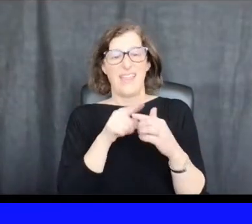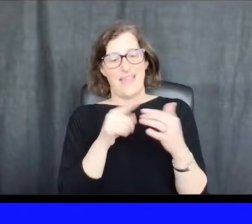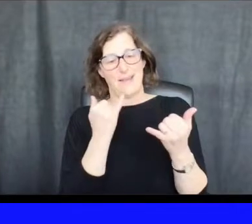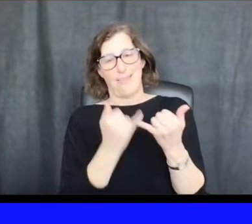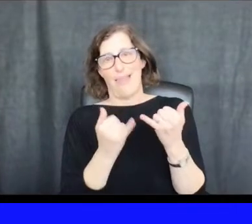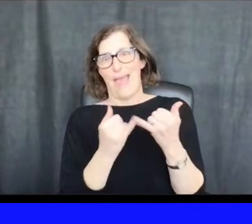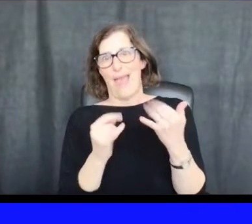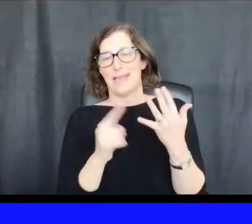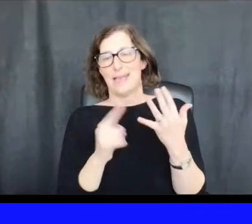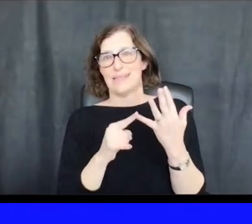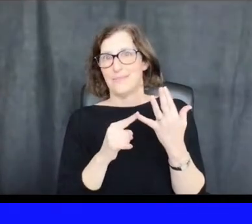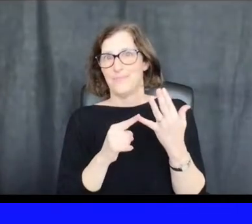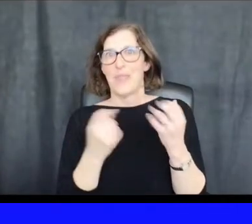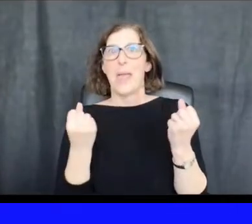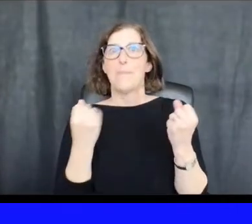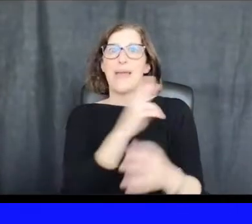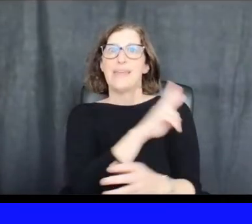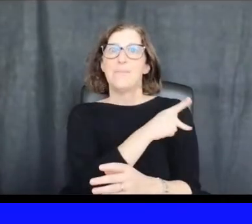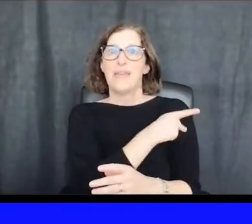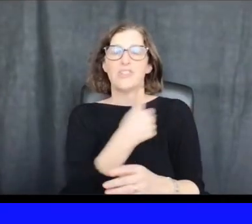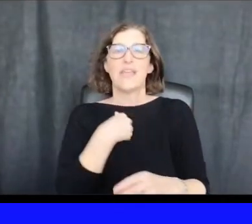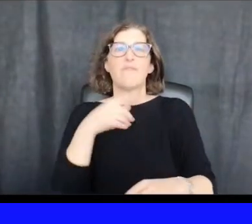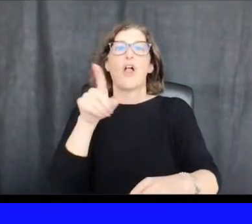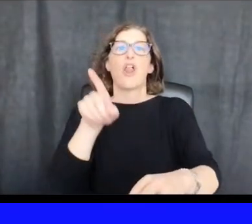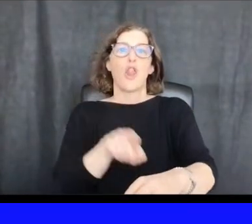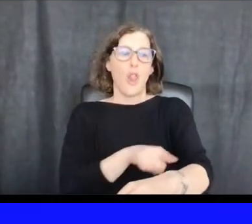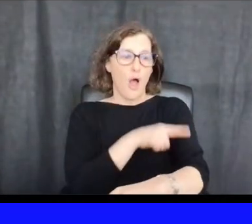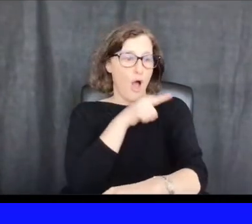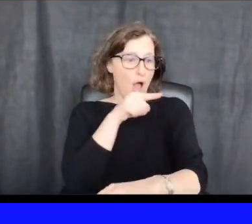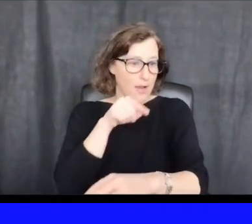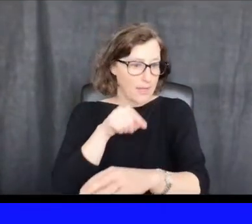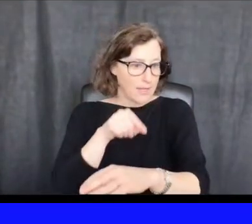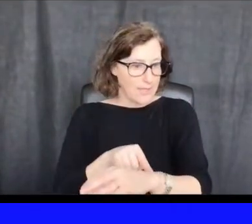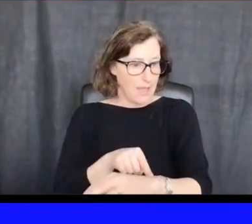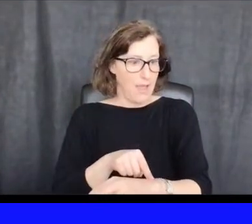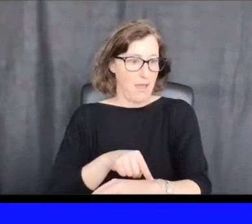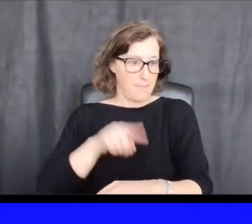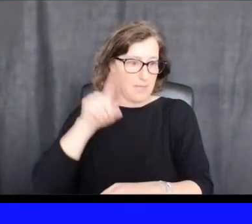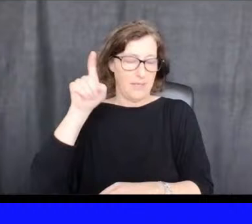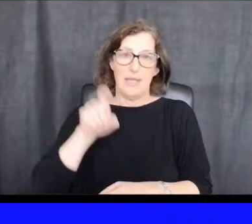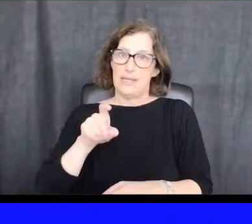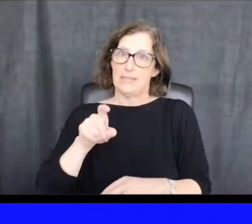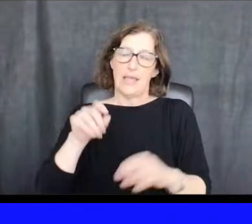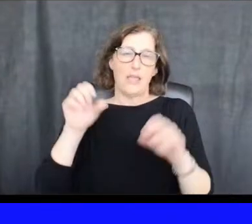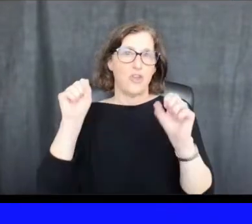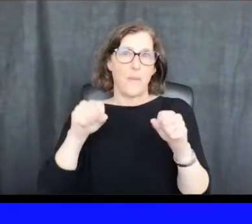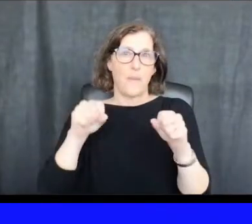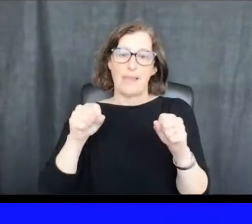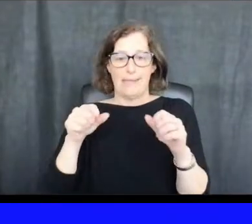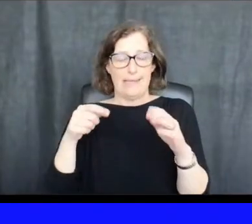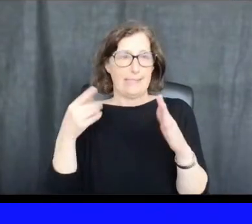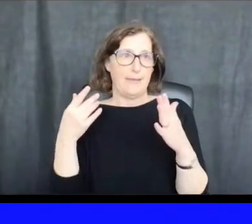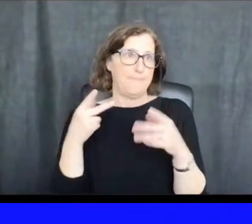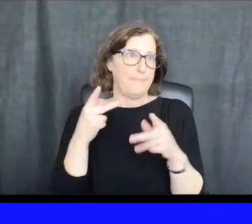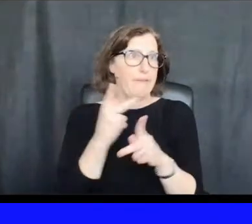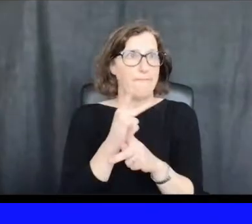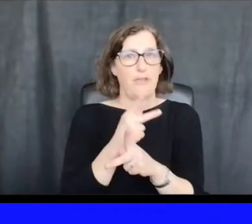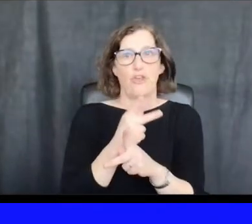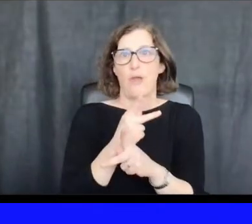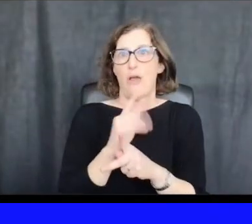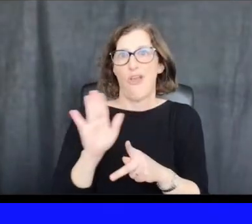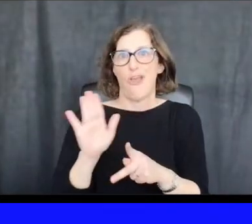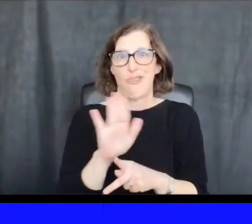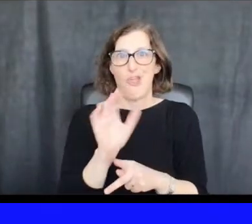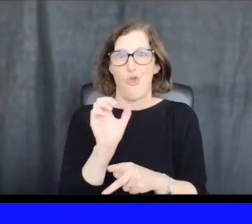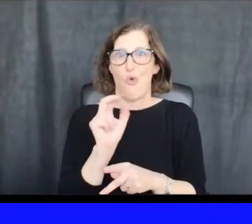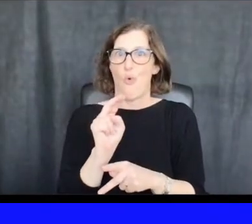200 had an evaluation both by the ACO central office and by their clinical teams. And every